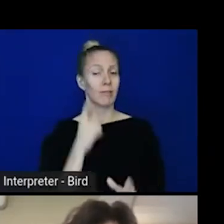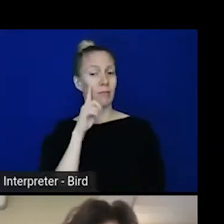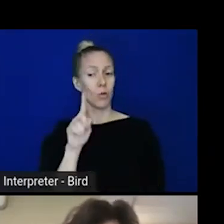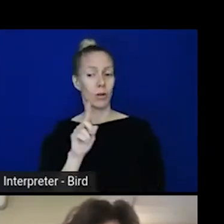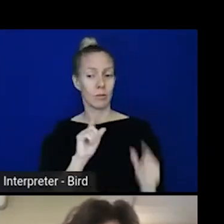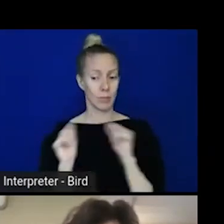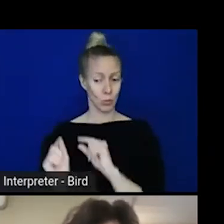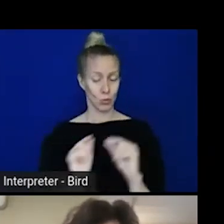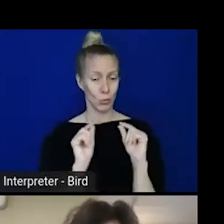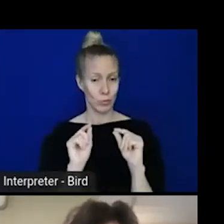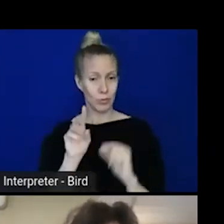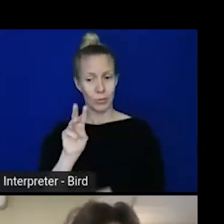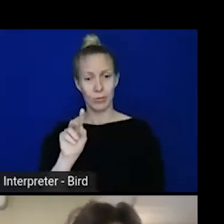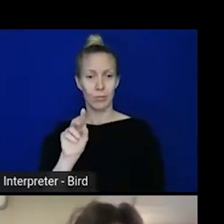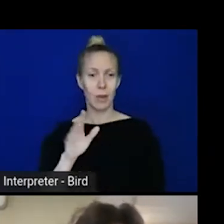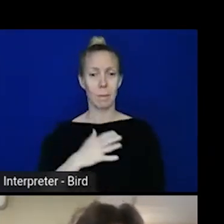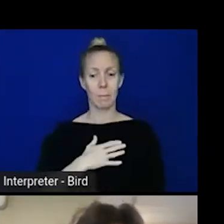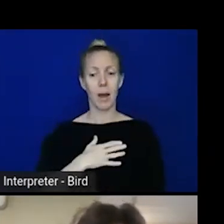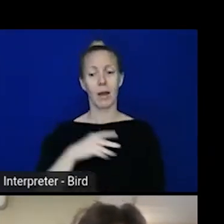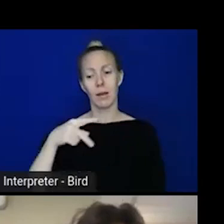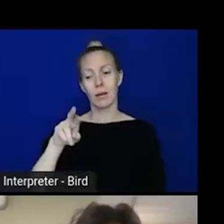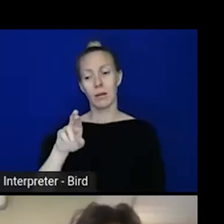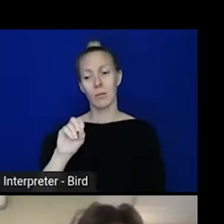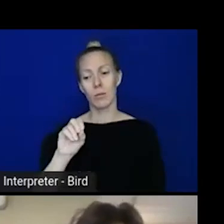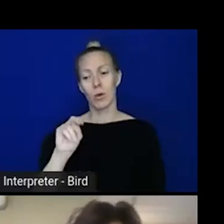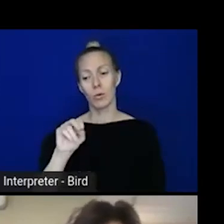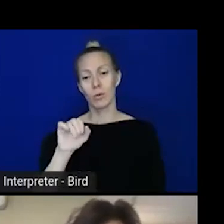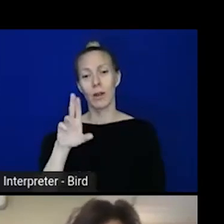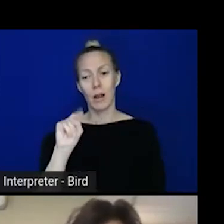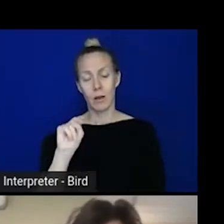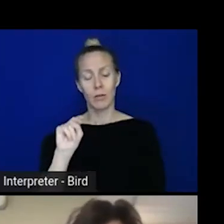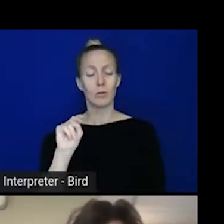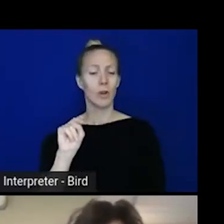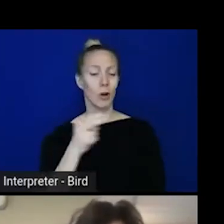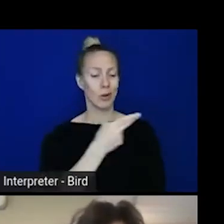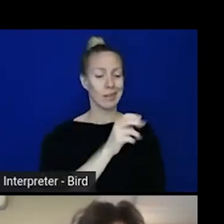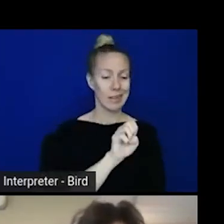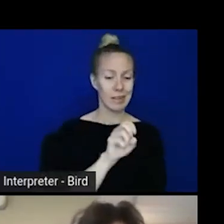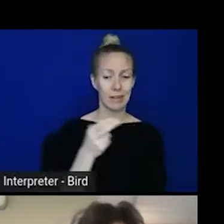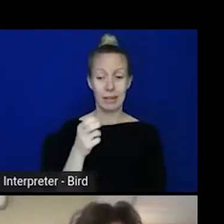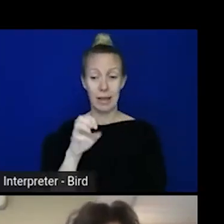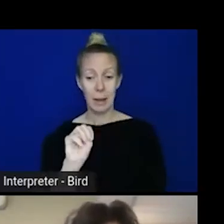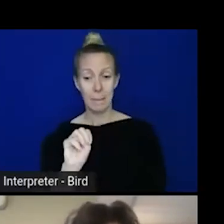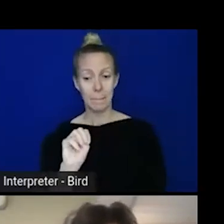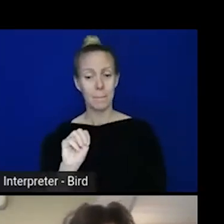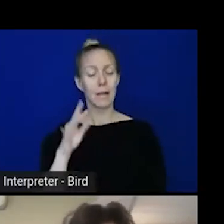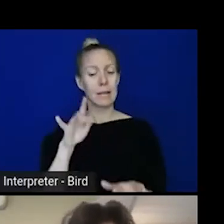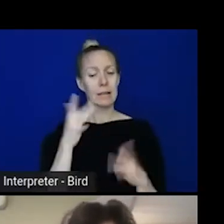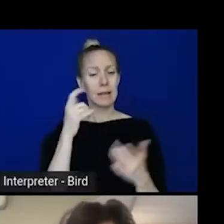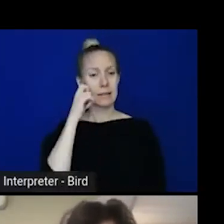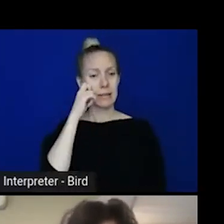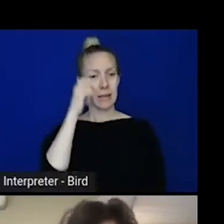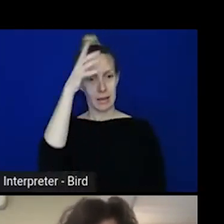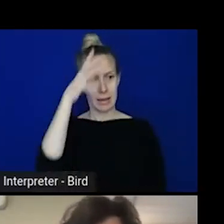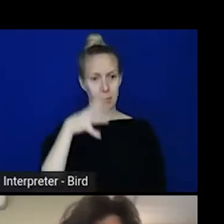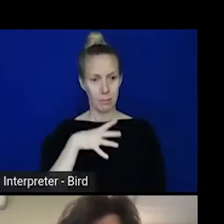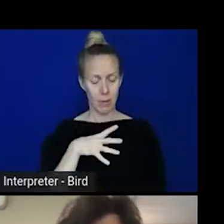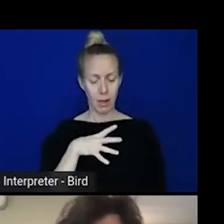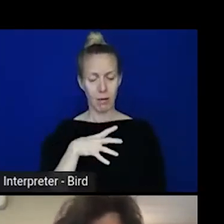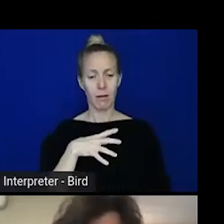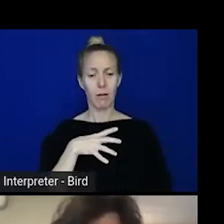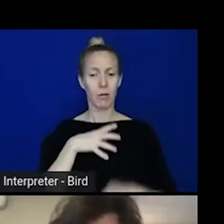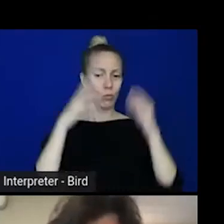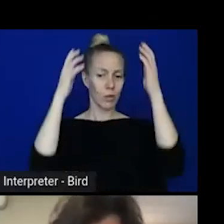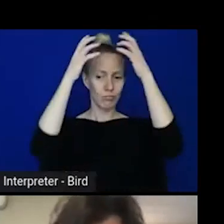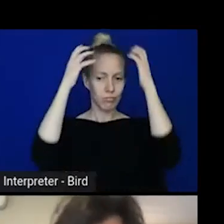him, and I'm a light skinned male with kind of shoulder length brown hair sitting in front of a tan wall, a tan and